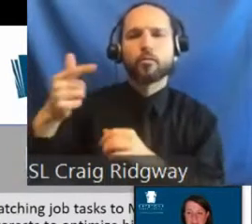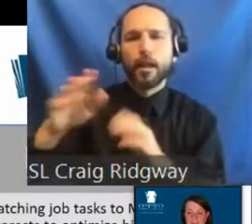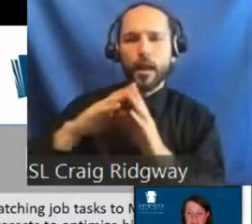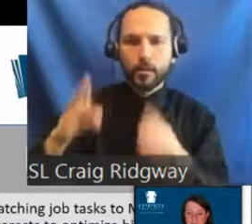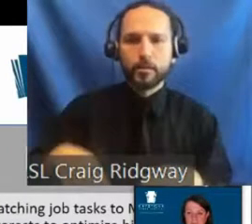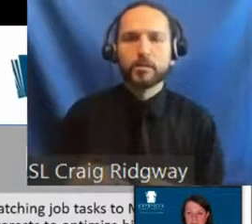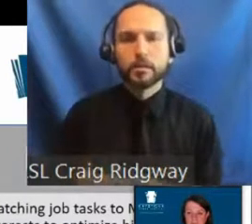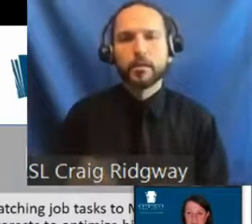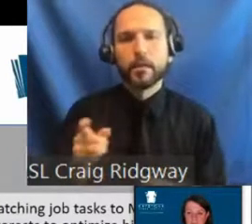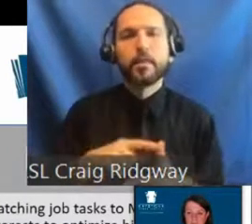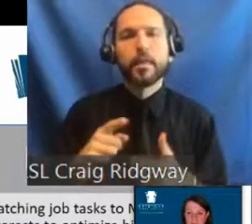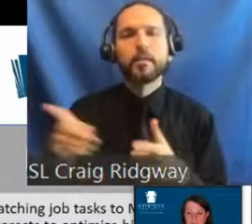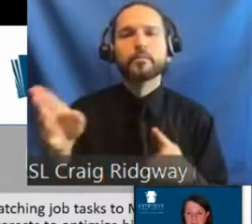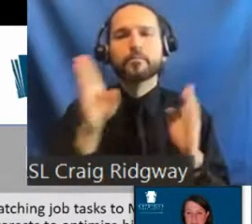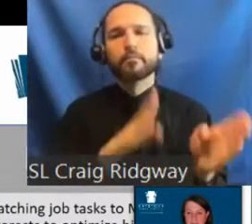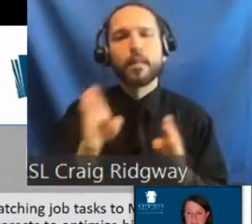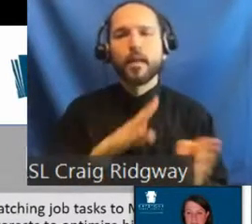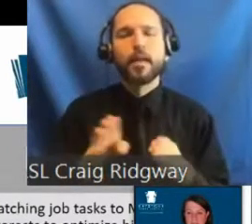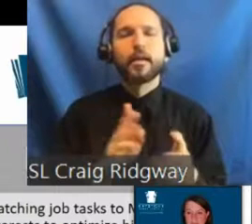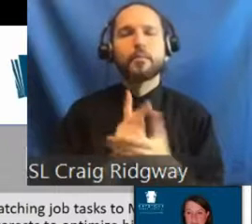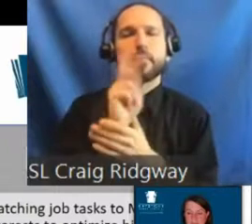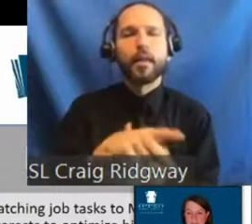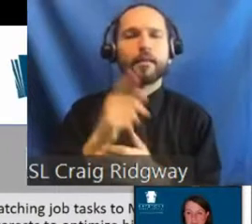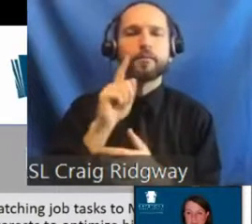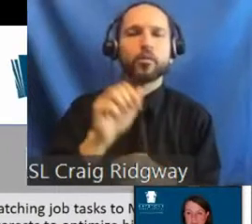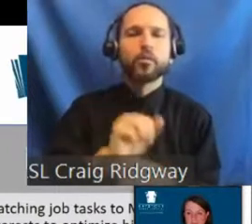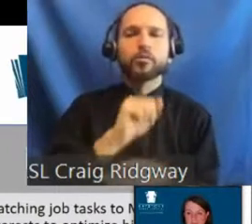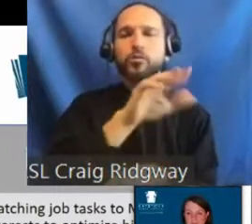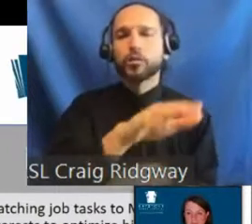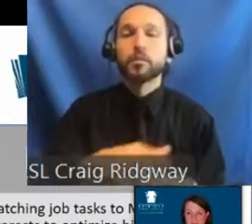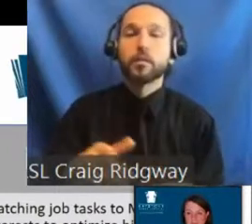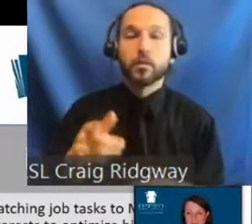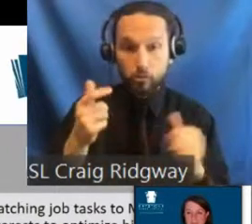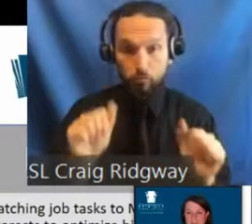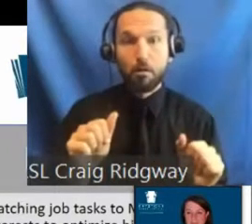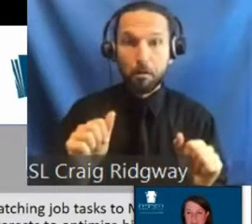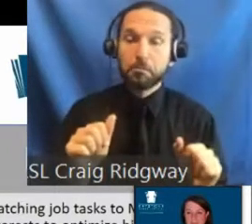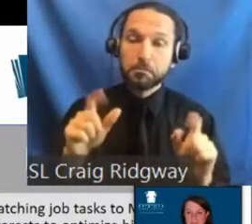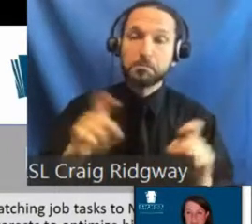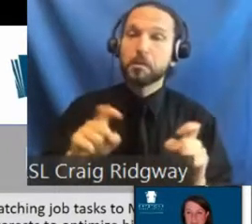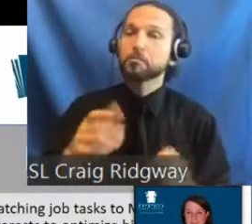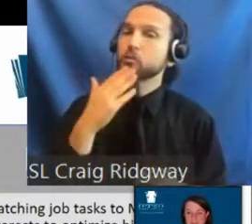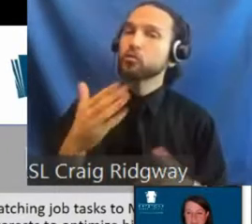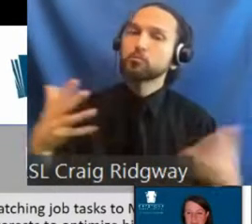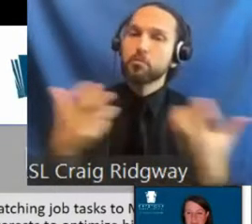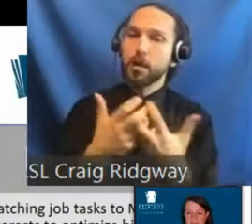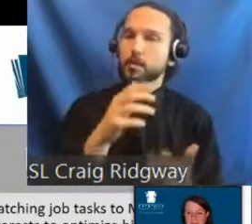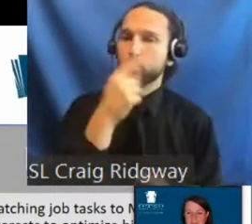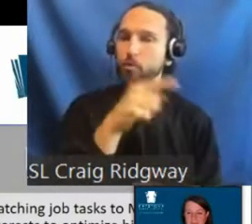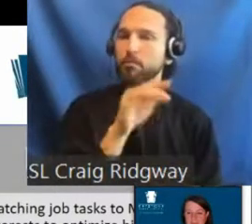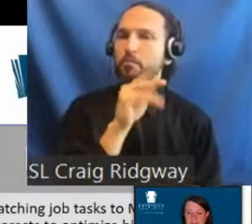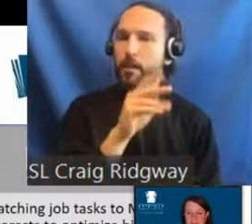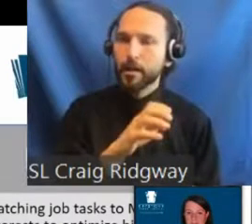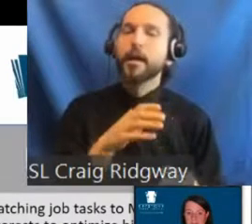with preparing plants for shipment. Mike tried the preparation and it was a great match for his skills. After